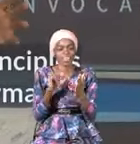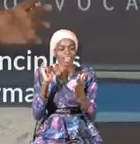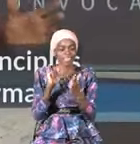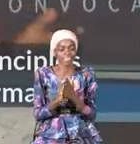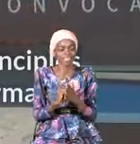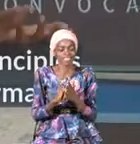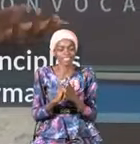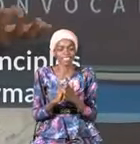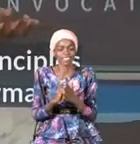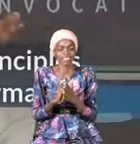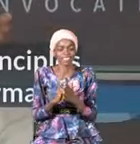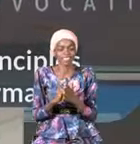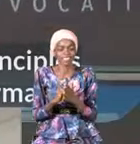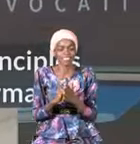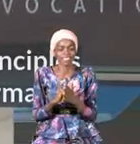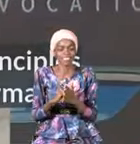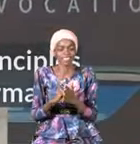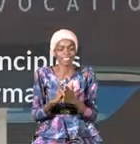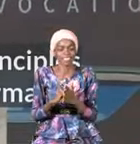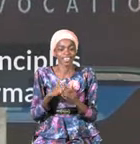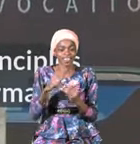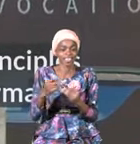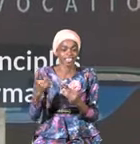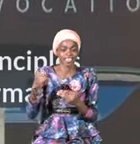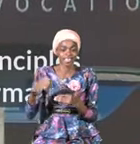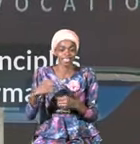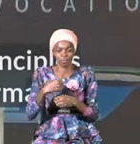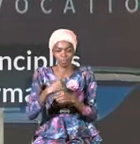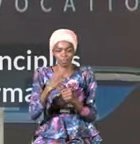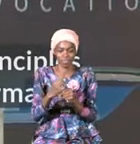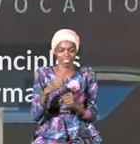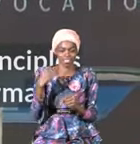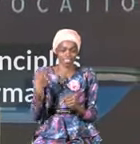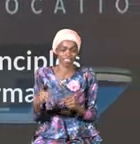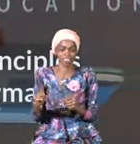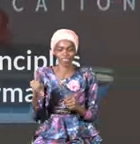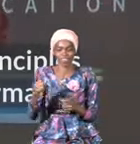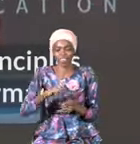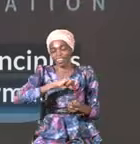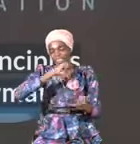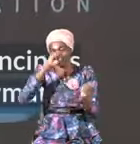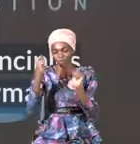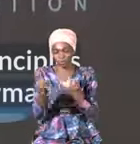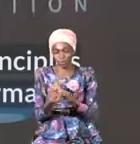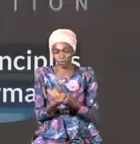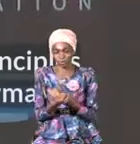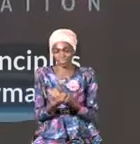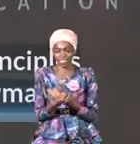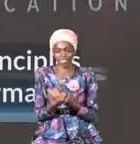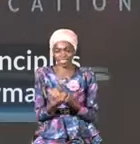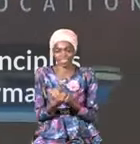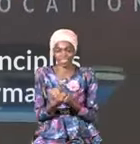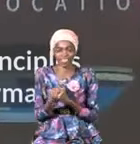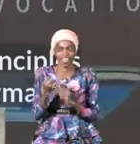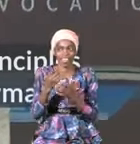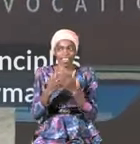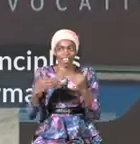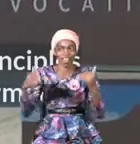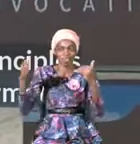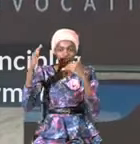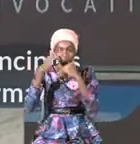will catalyze the molding of transformative, heavenly-minded,